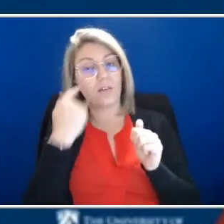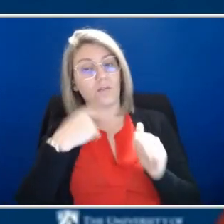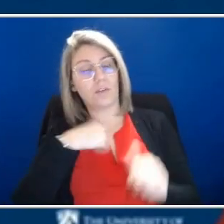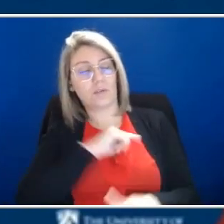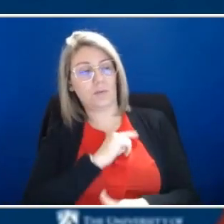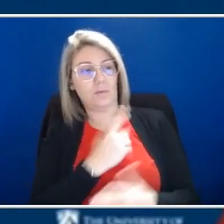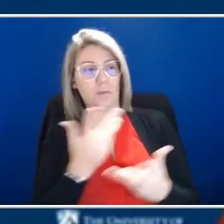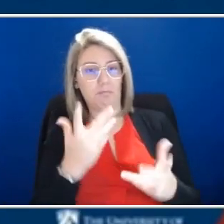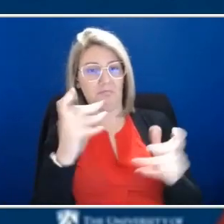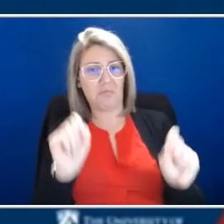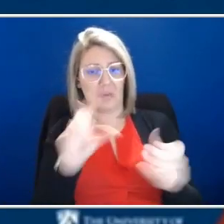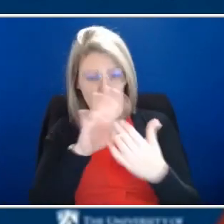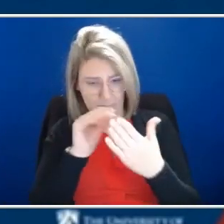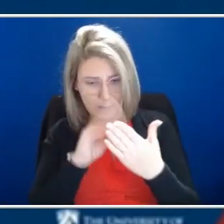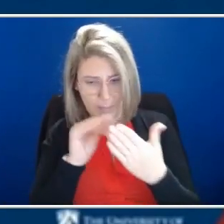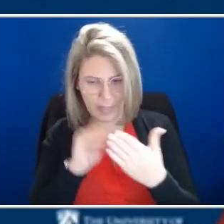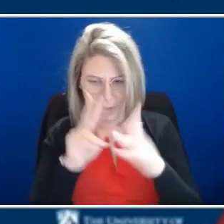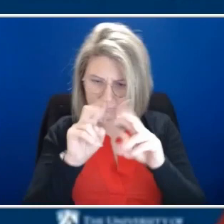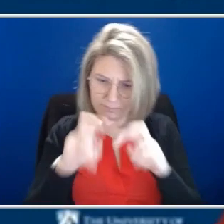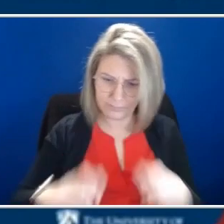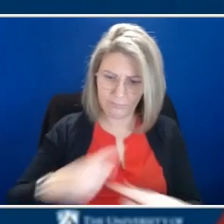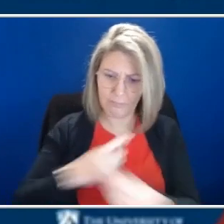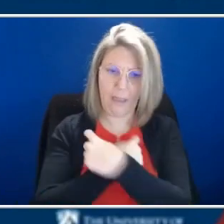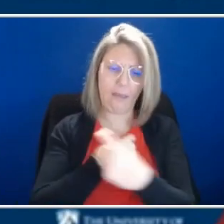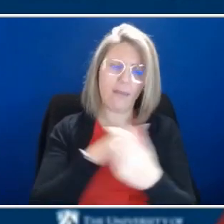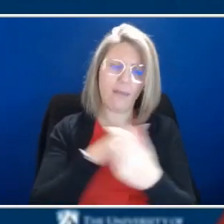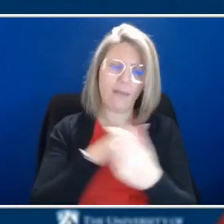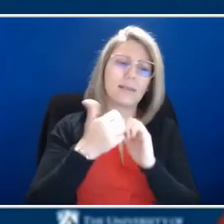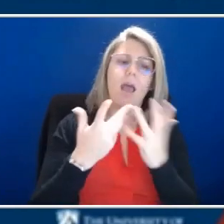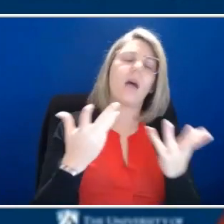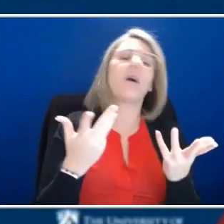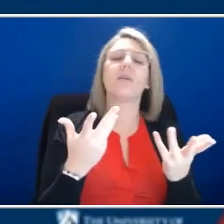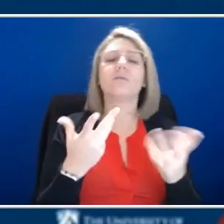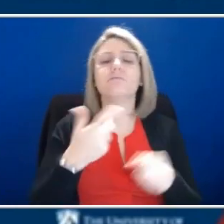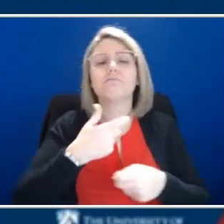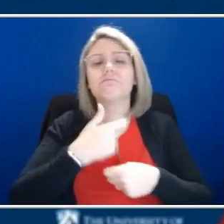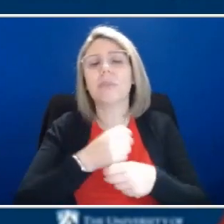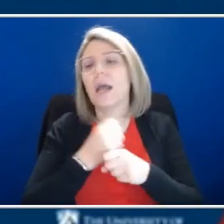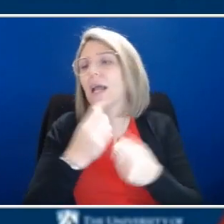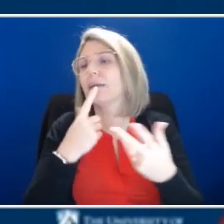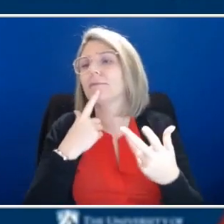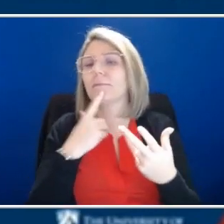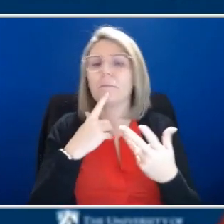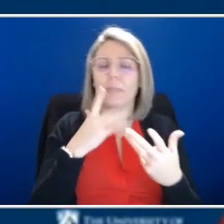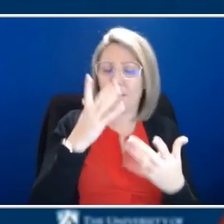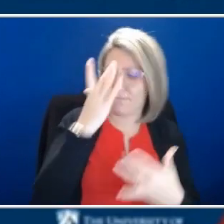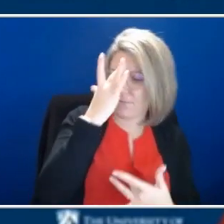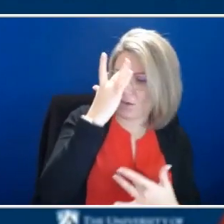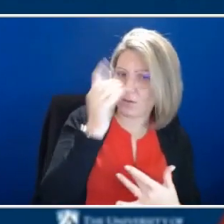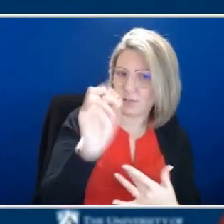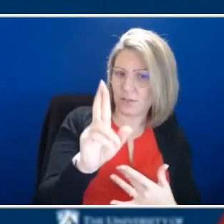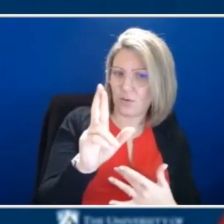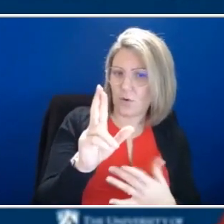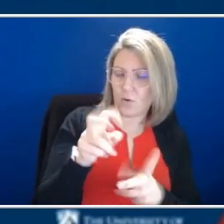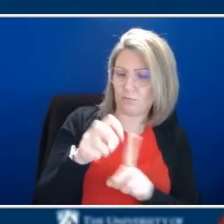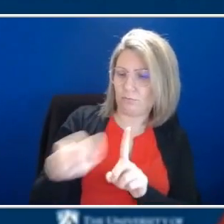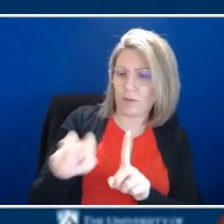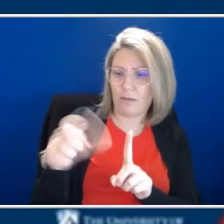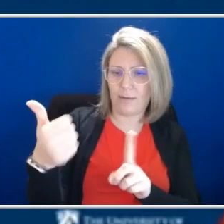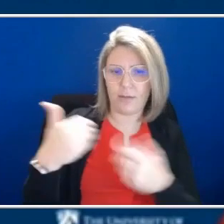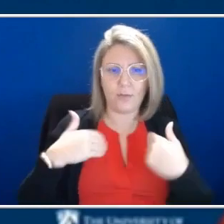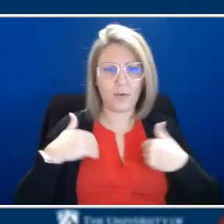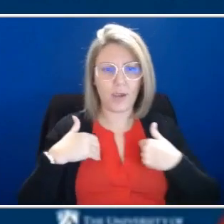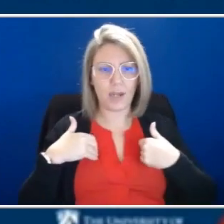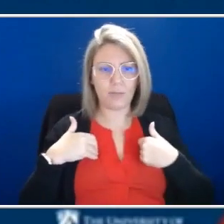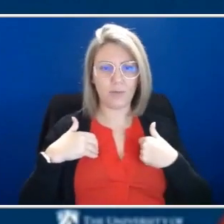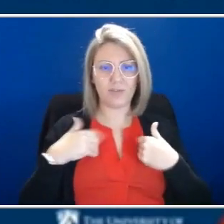that we can learn about bats and how they may either fight off viruses or transmit to other animals, I think that's